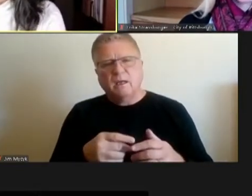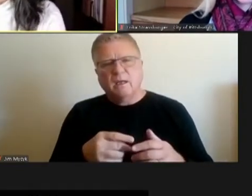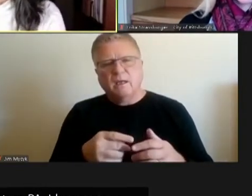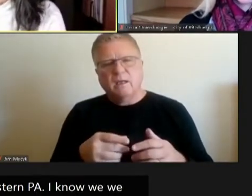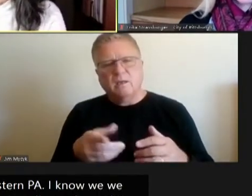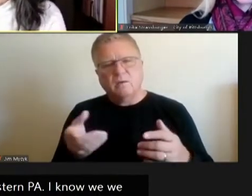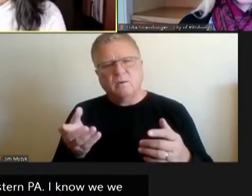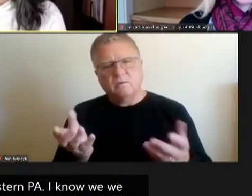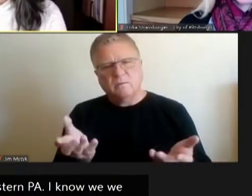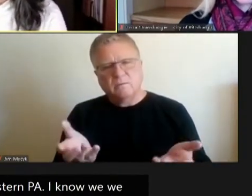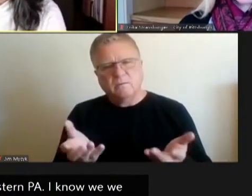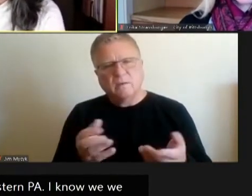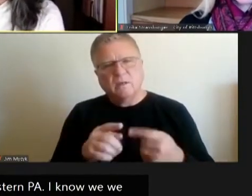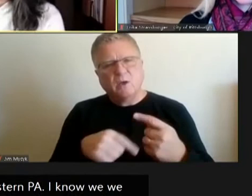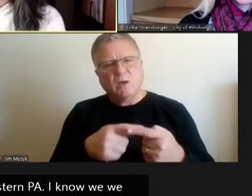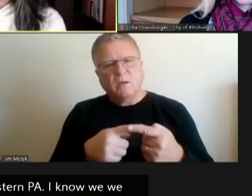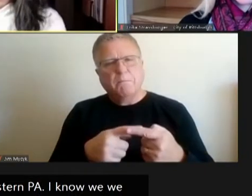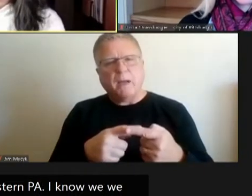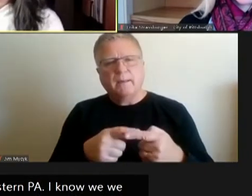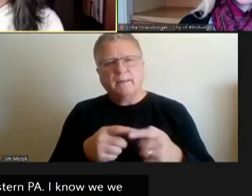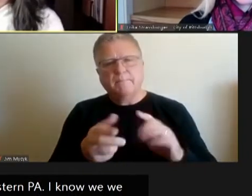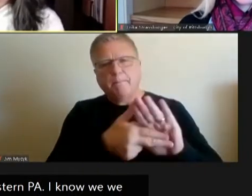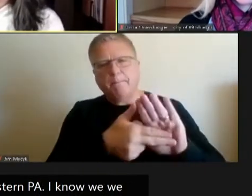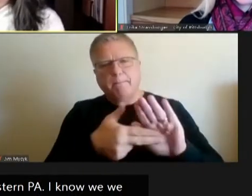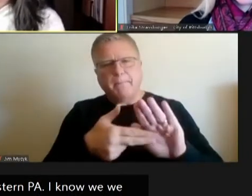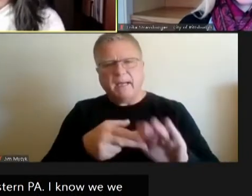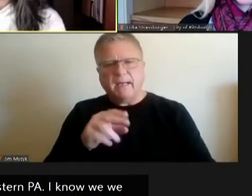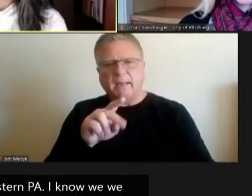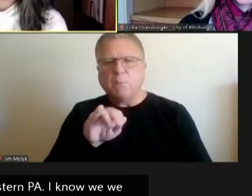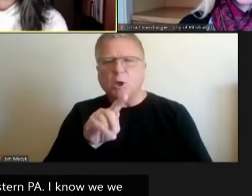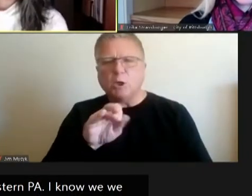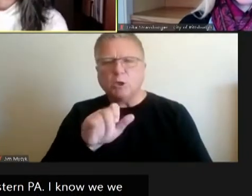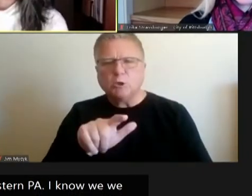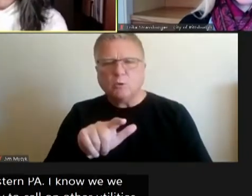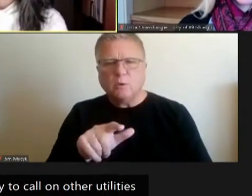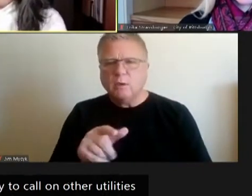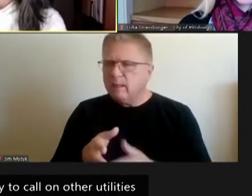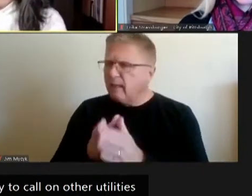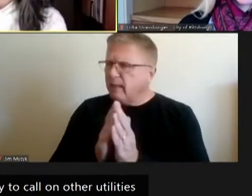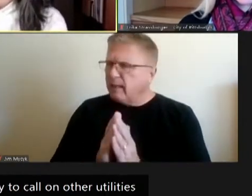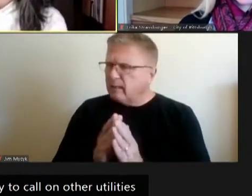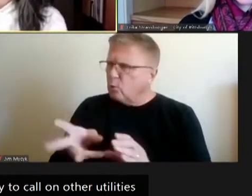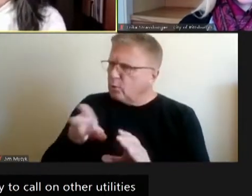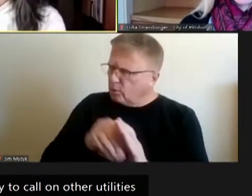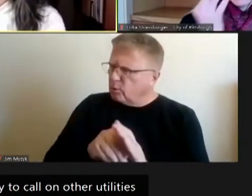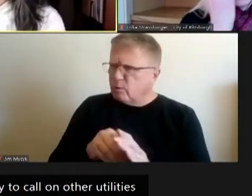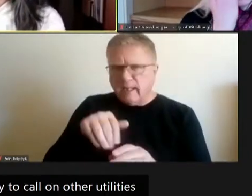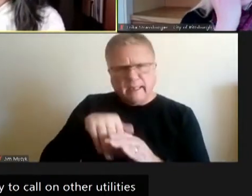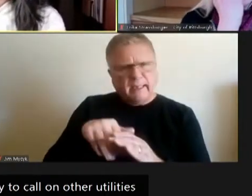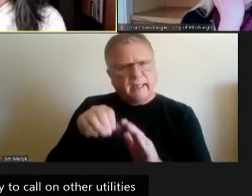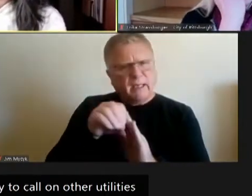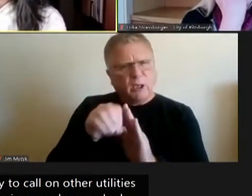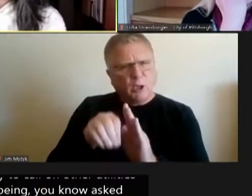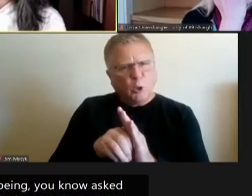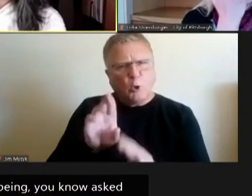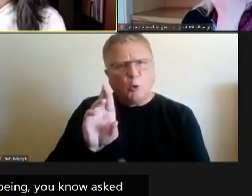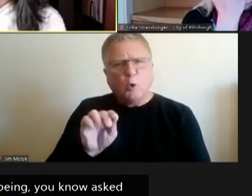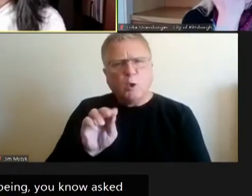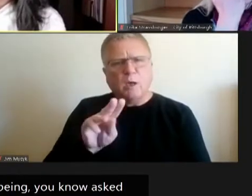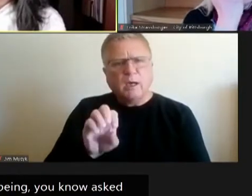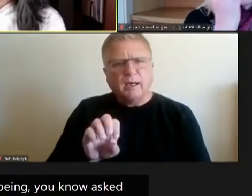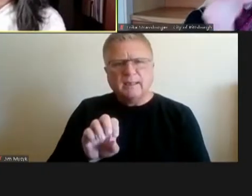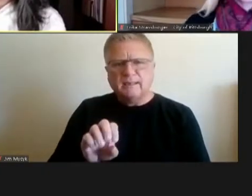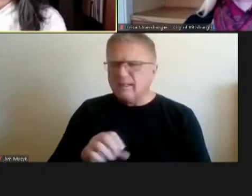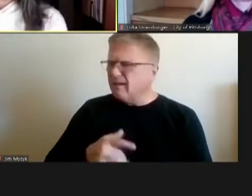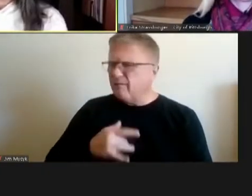ban partials, and we were being asked to include it in an ordinance where we didn't feel it belonged.